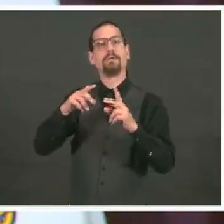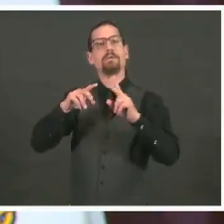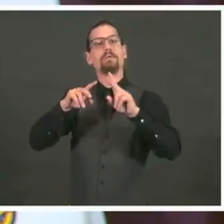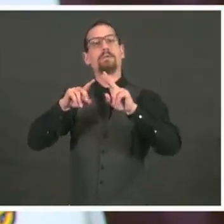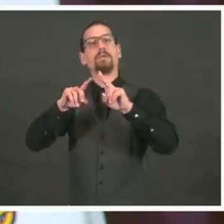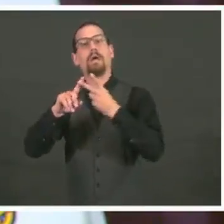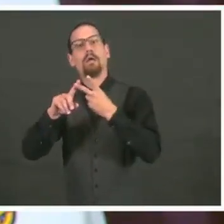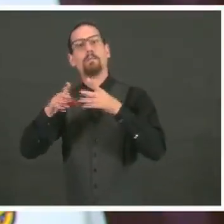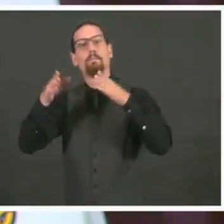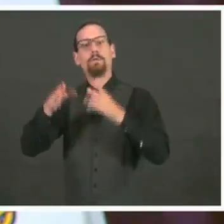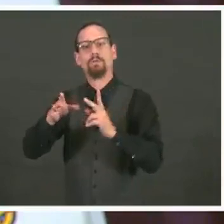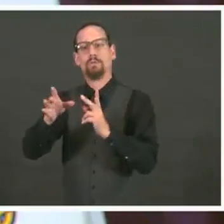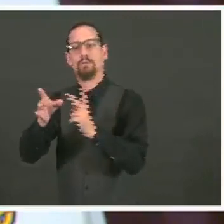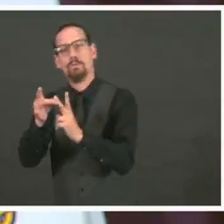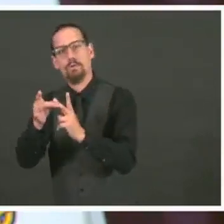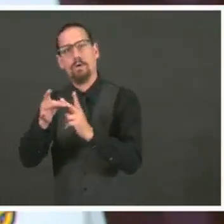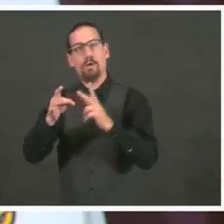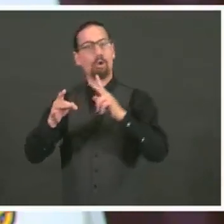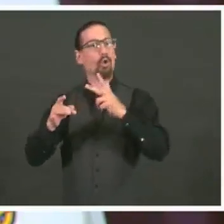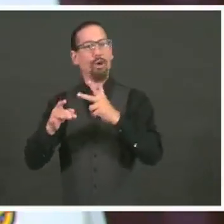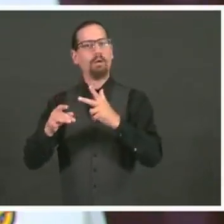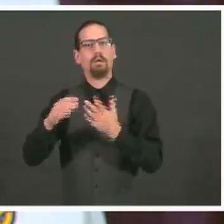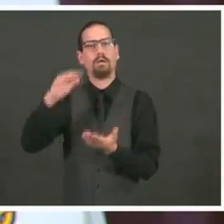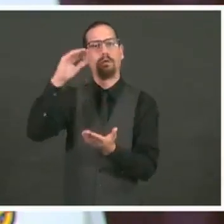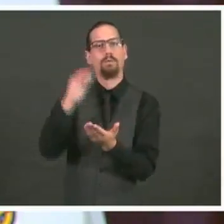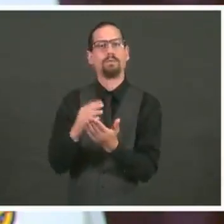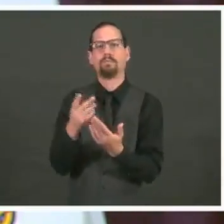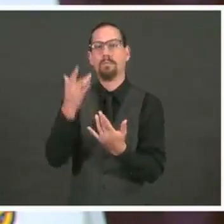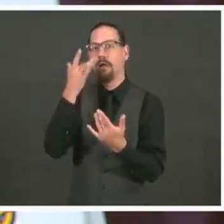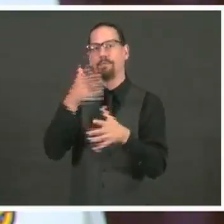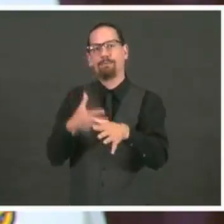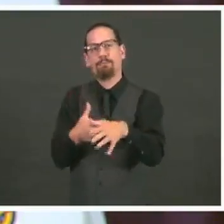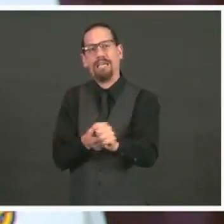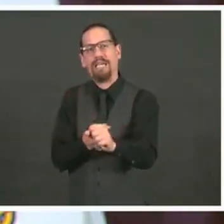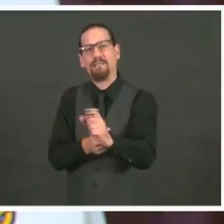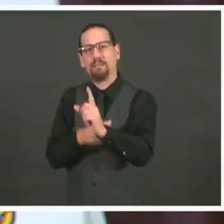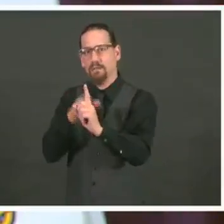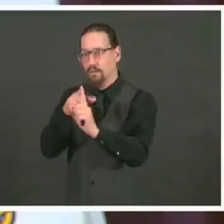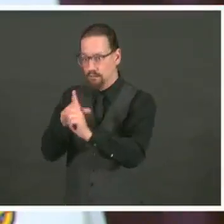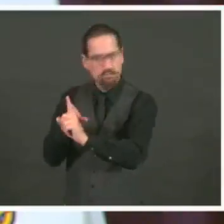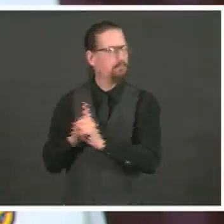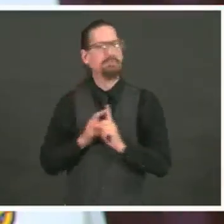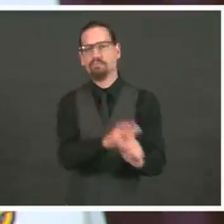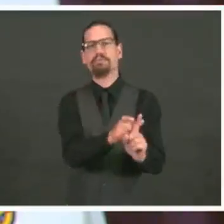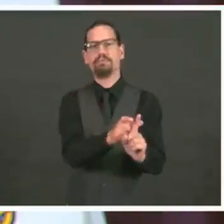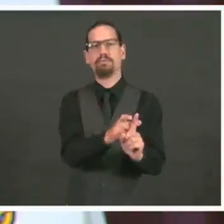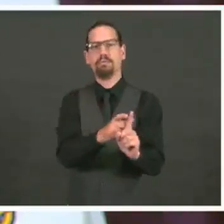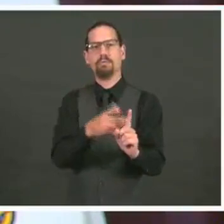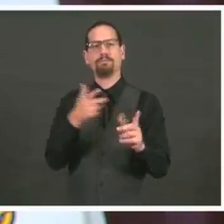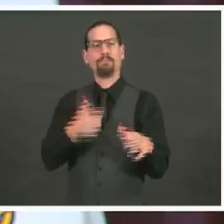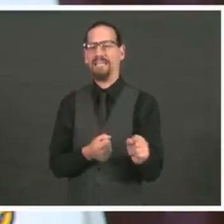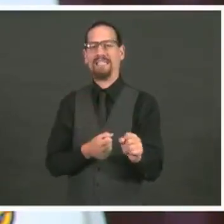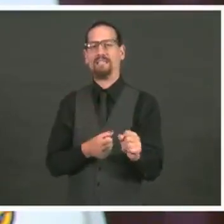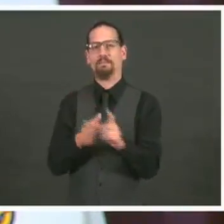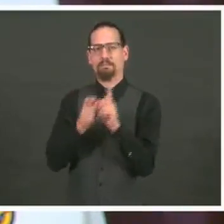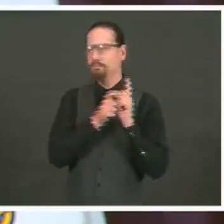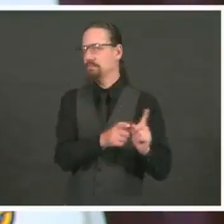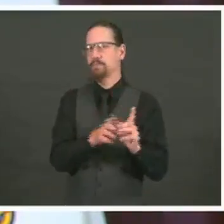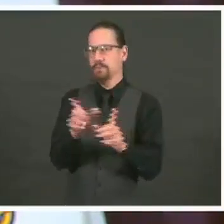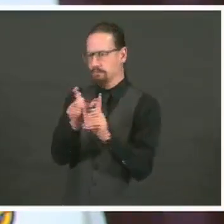being able to screen people for symptoms, doing regular environmental cleaning, keeping people in stable groups, among other measures.